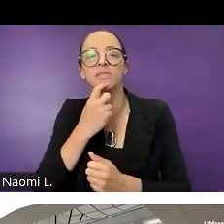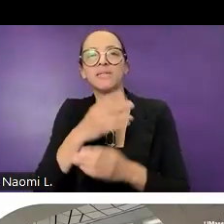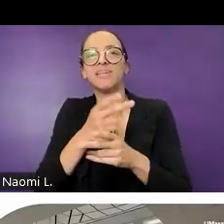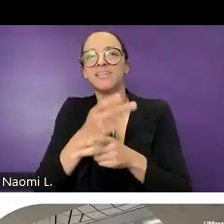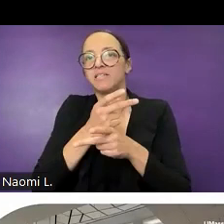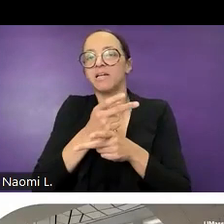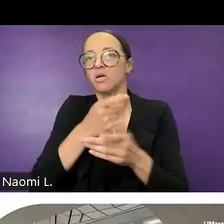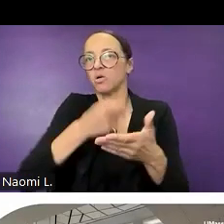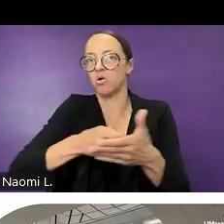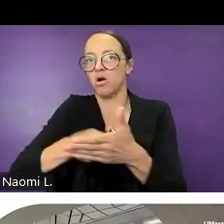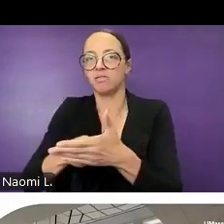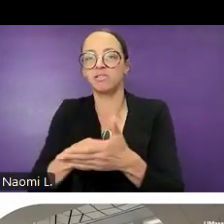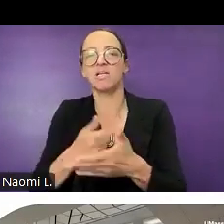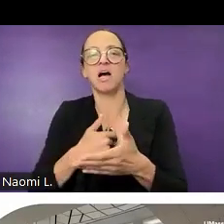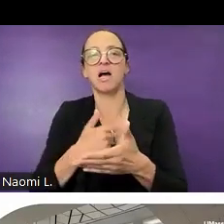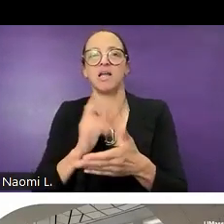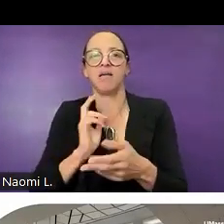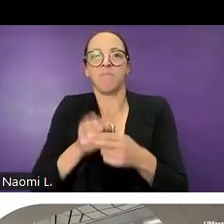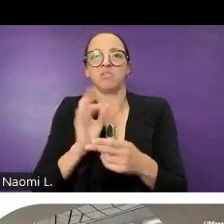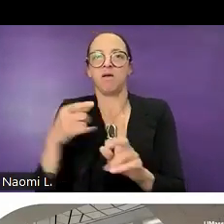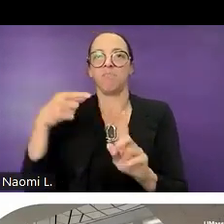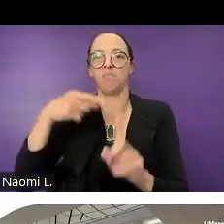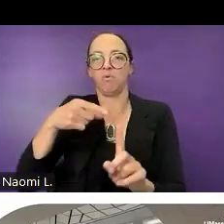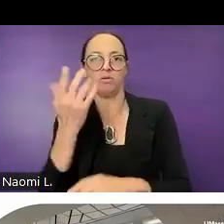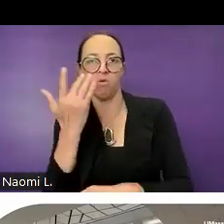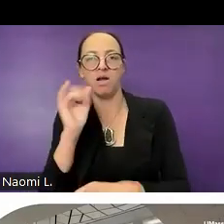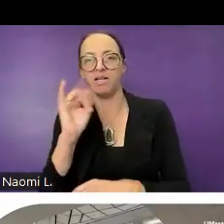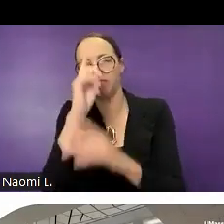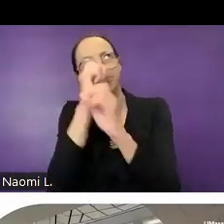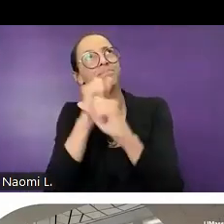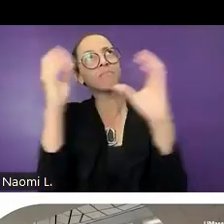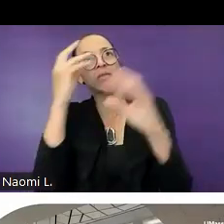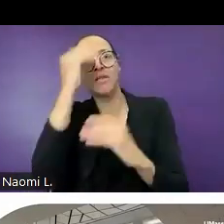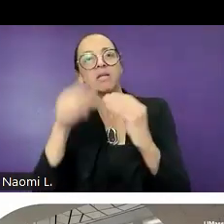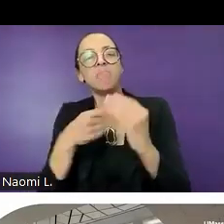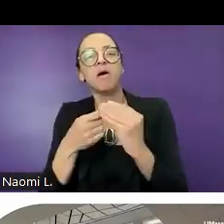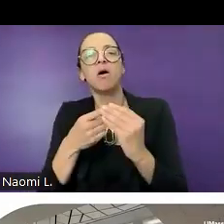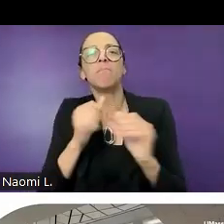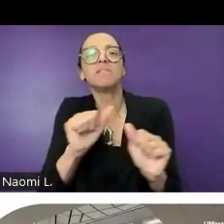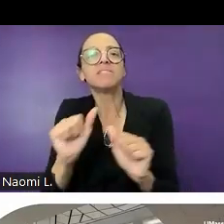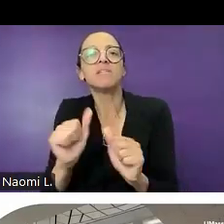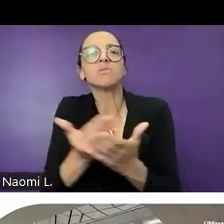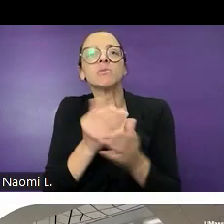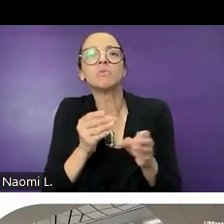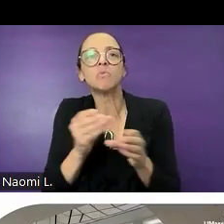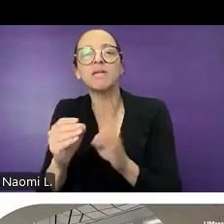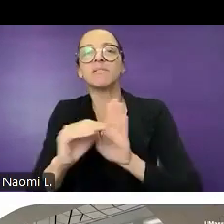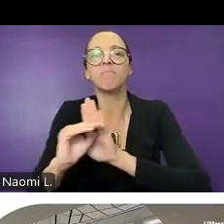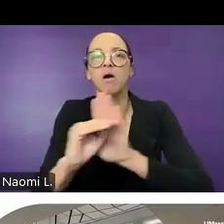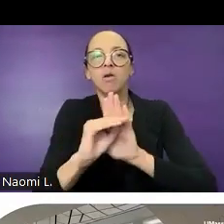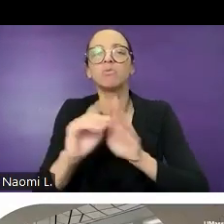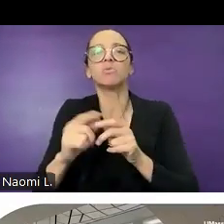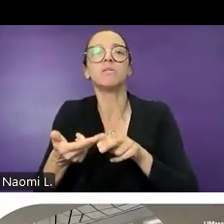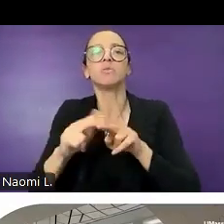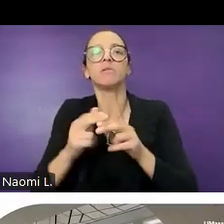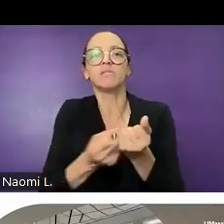about potential new ways or models for increasing support to help middle-income older adults meet